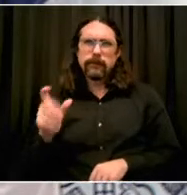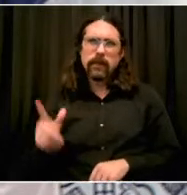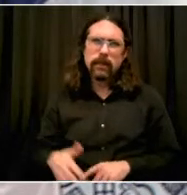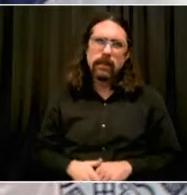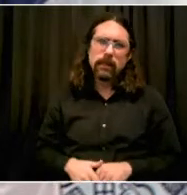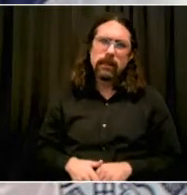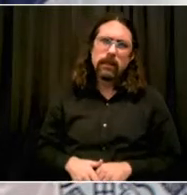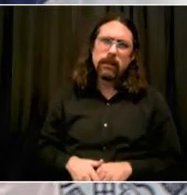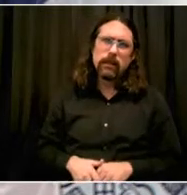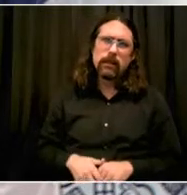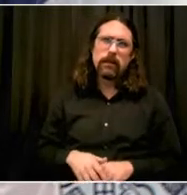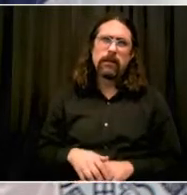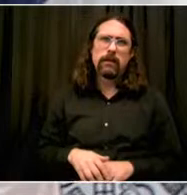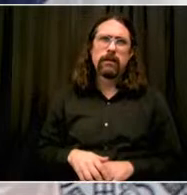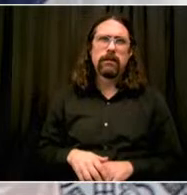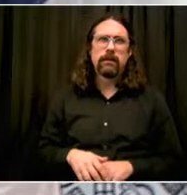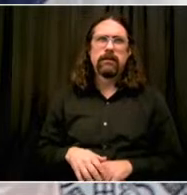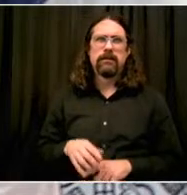point.